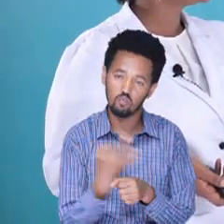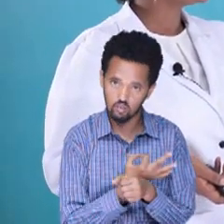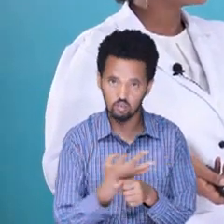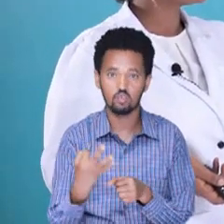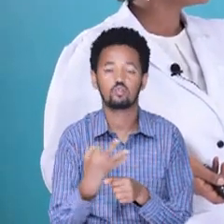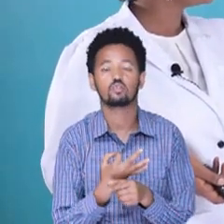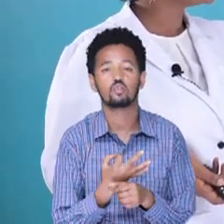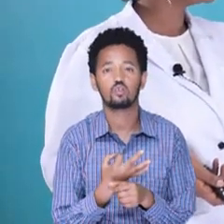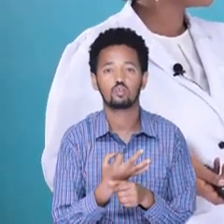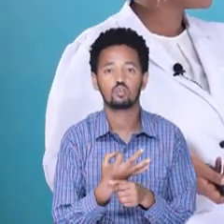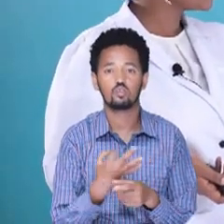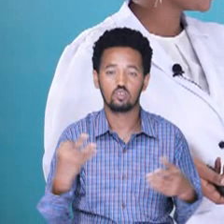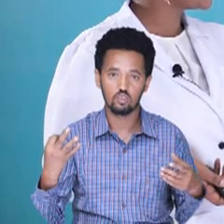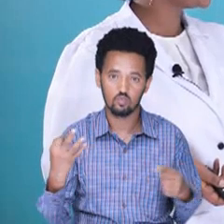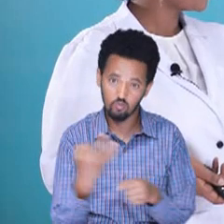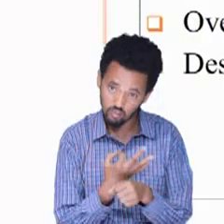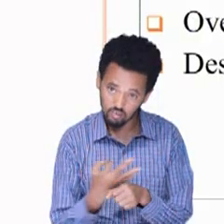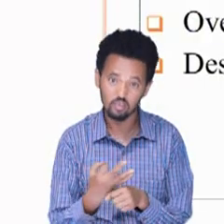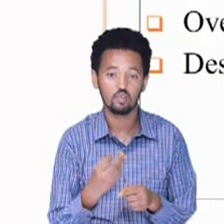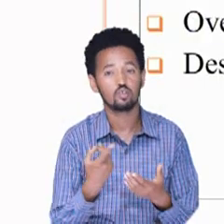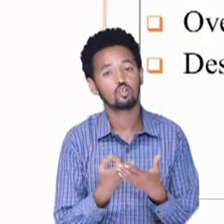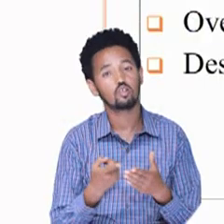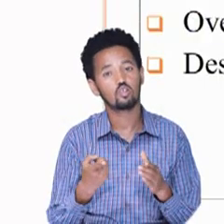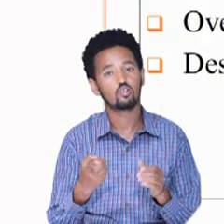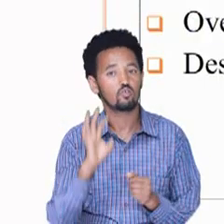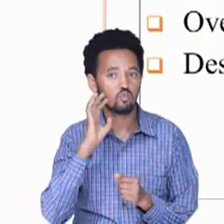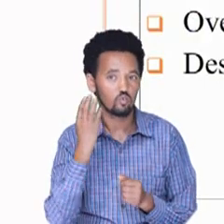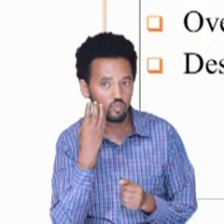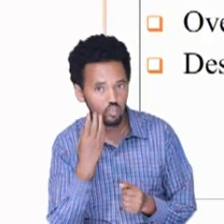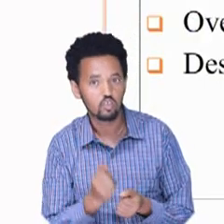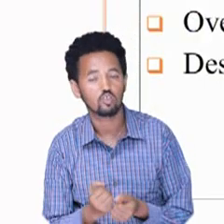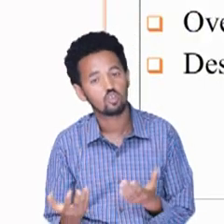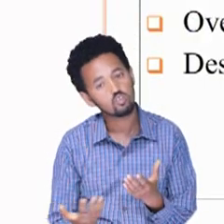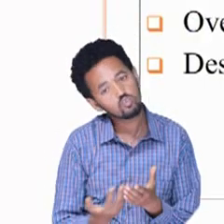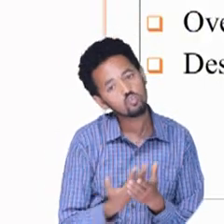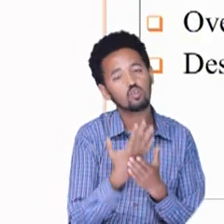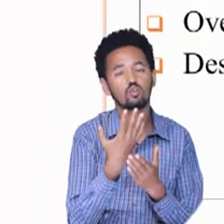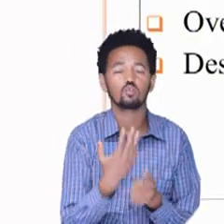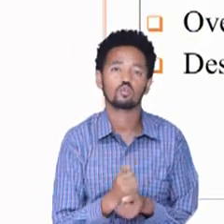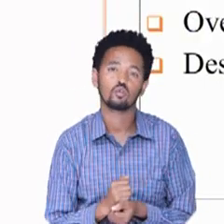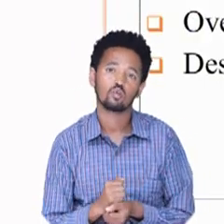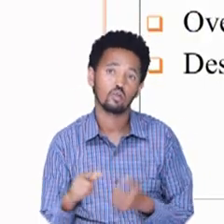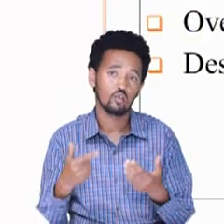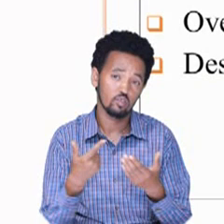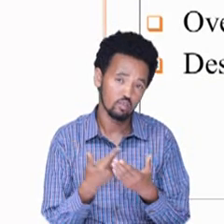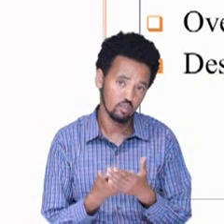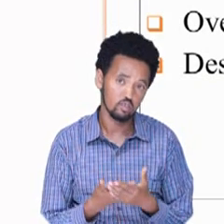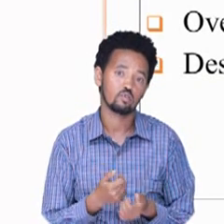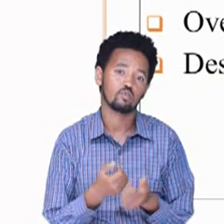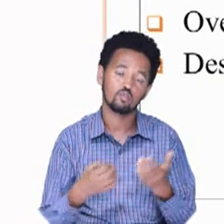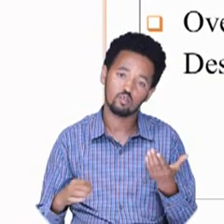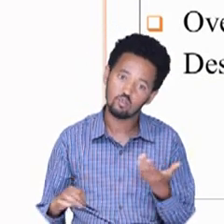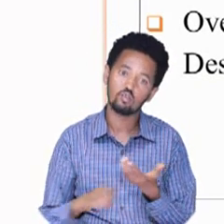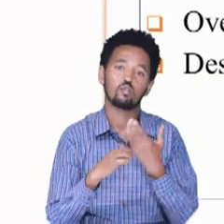hunting, human encouragement, deforestation, overgrazing, and desertification are the major factors that